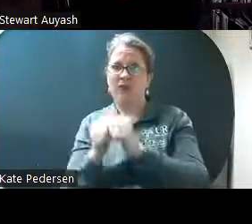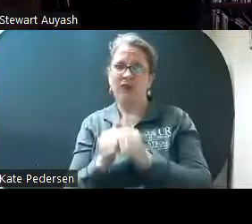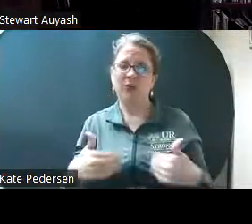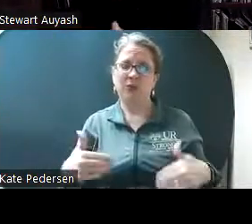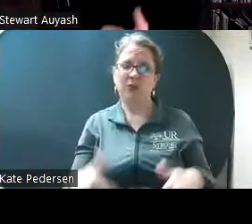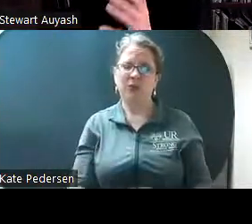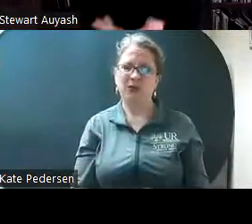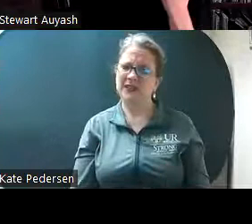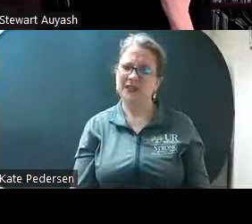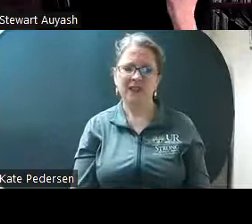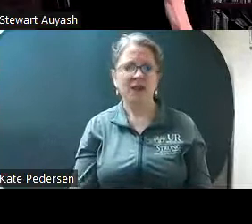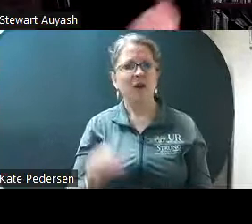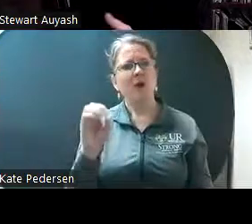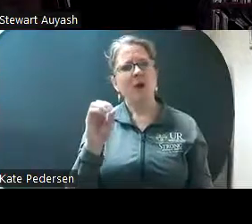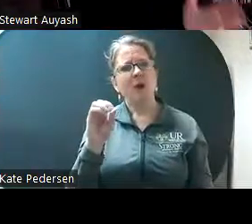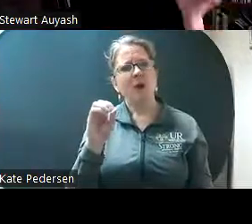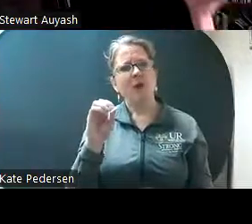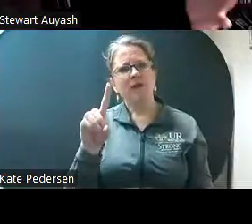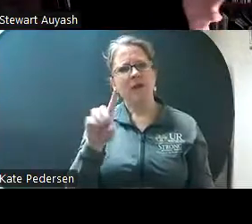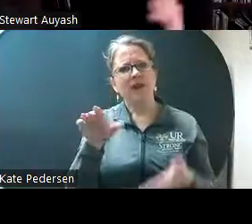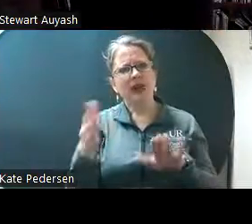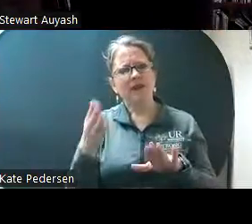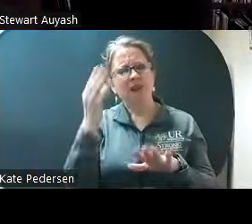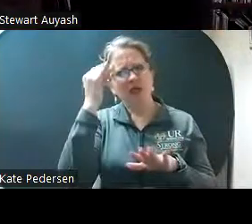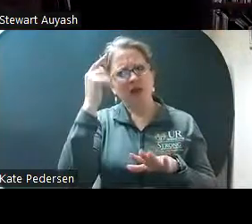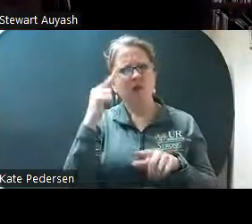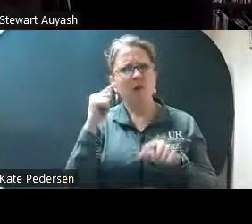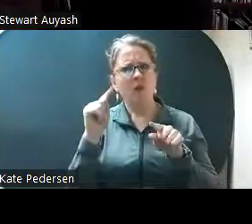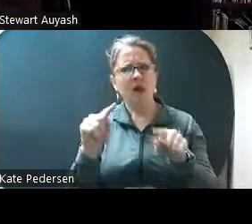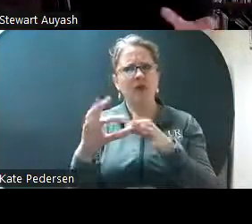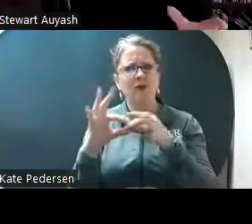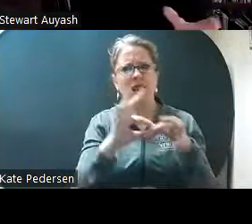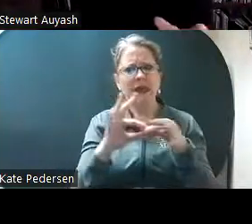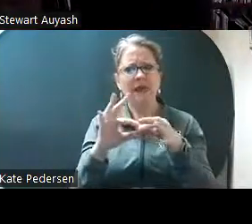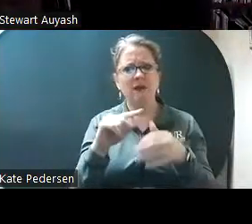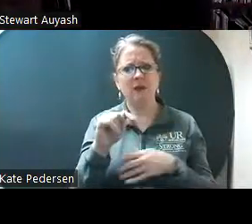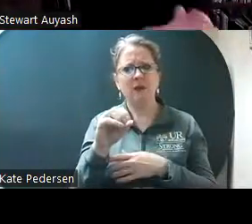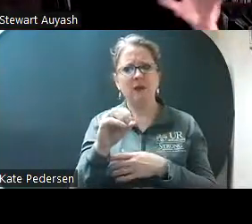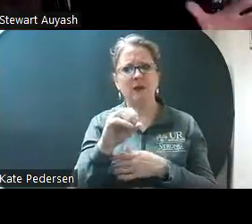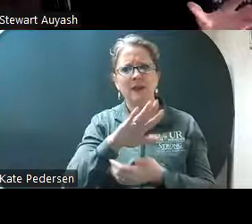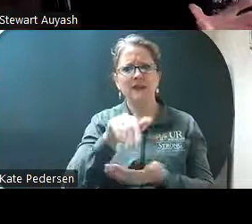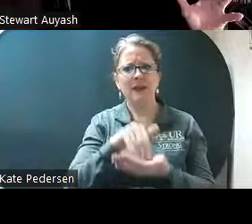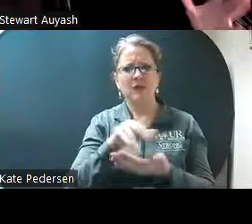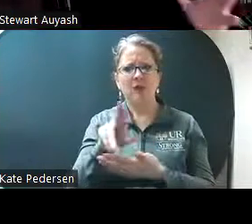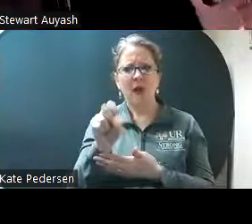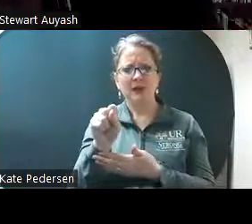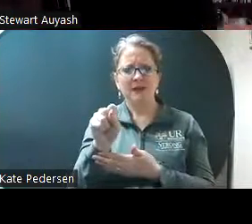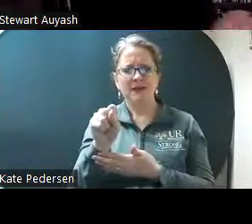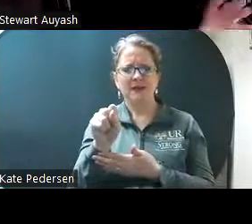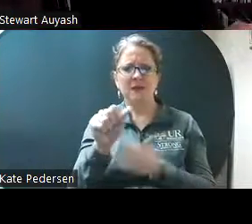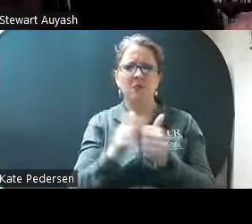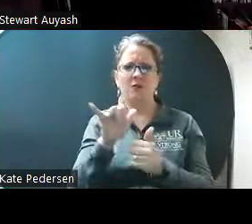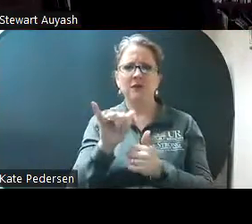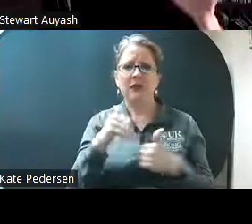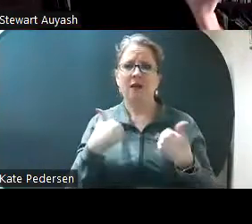The overdose deaths were thought of for a while to be related to central part of the United States, mostly